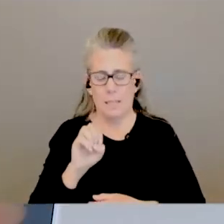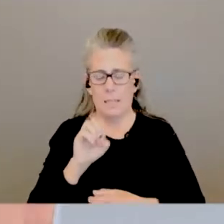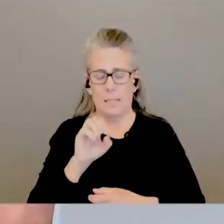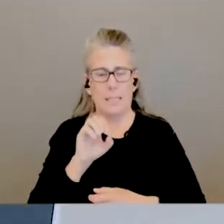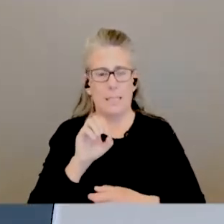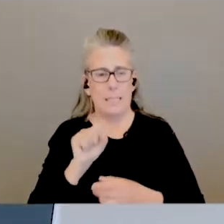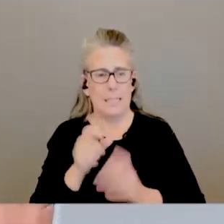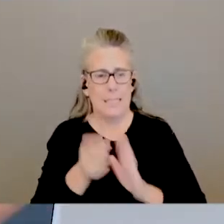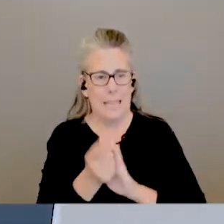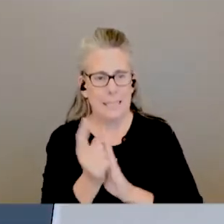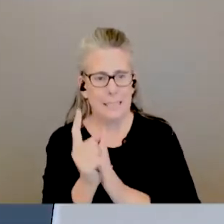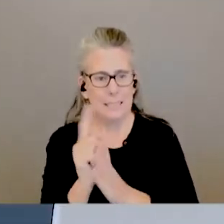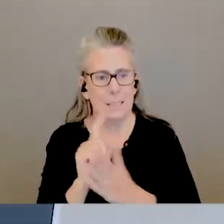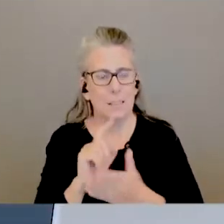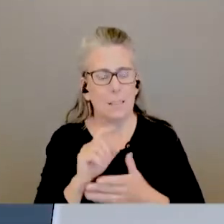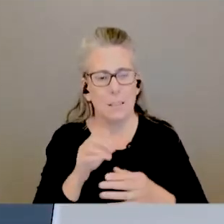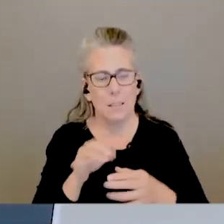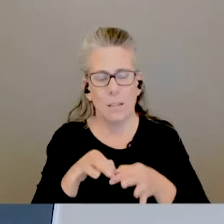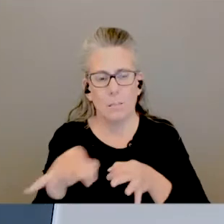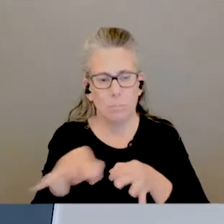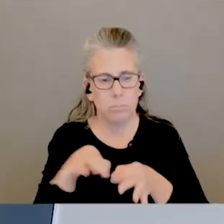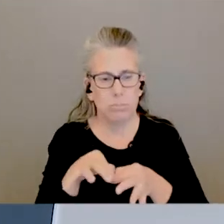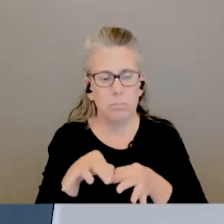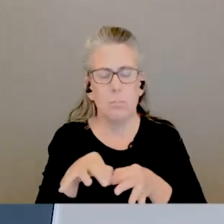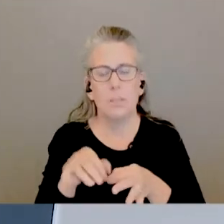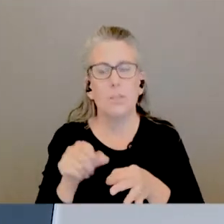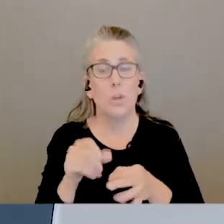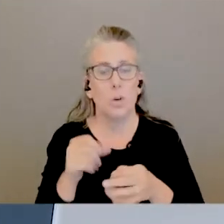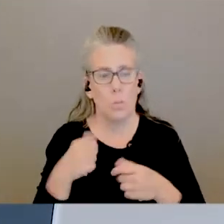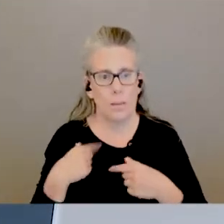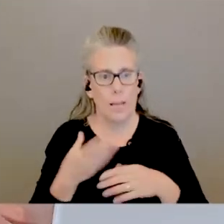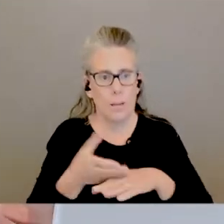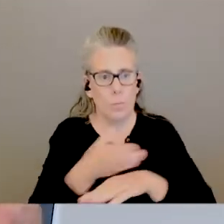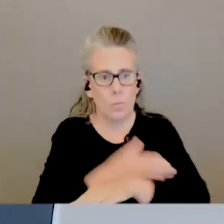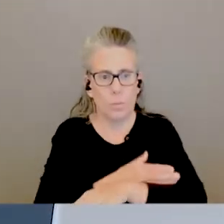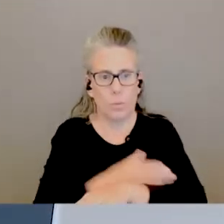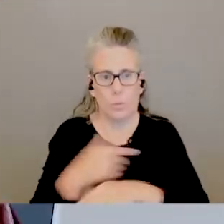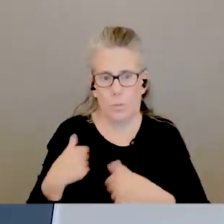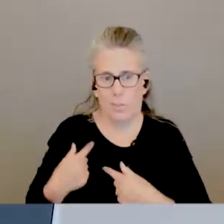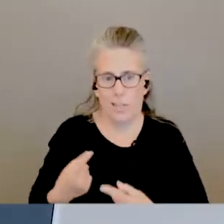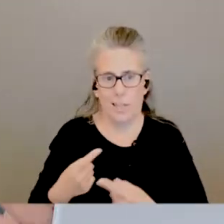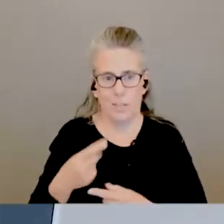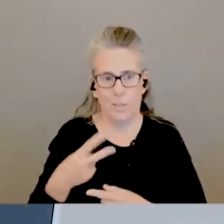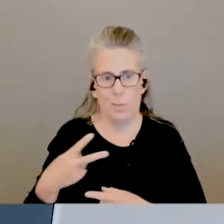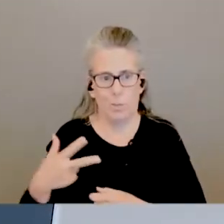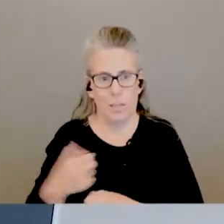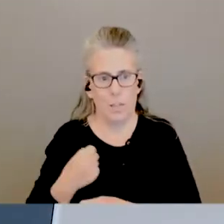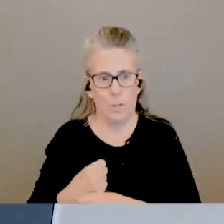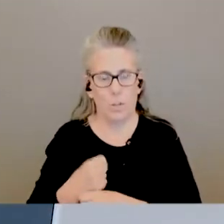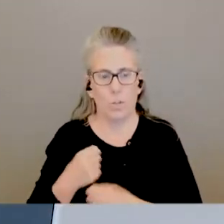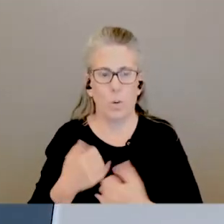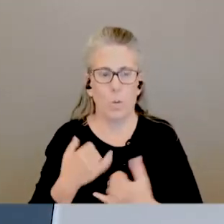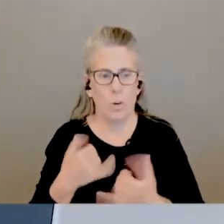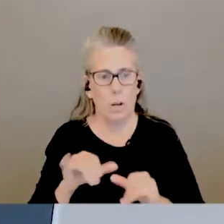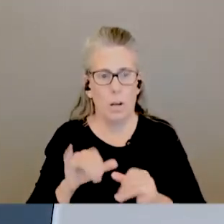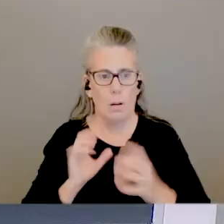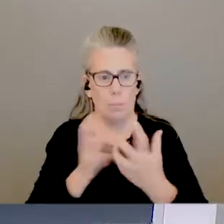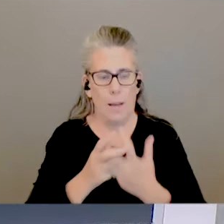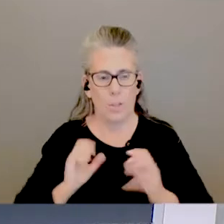evolution we did over the past few years to be able to meet the customer needs, and they're evolving all the time. Yeah.